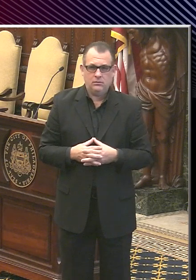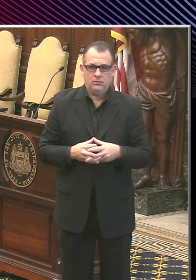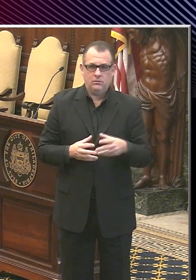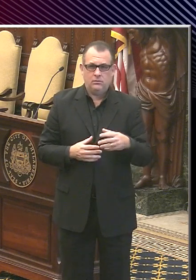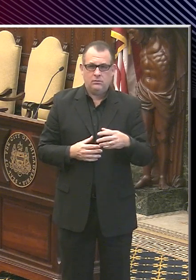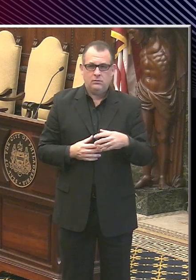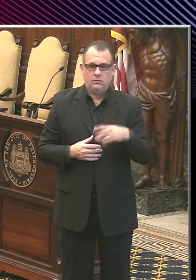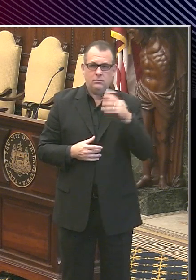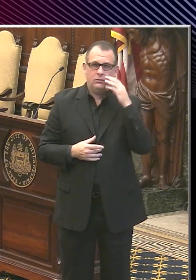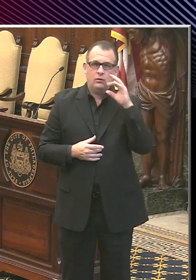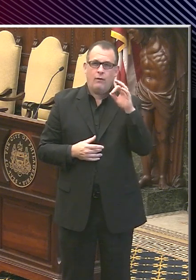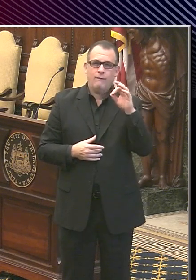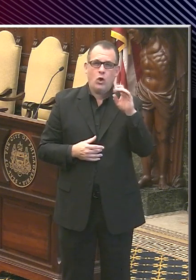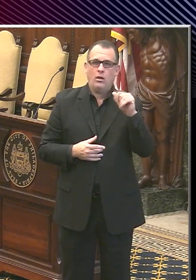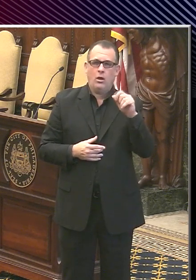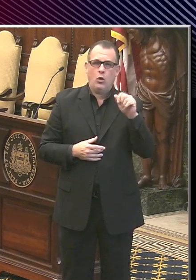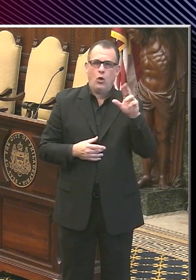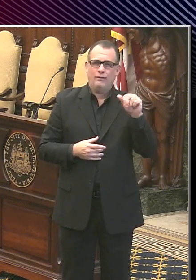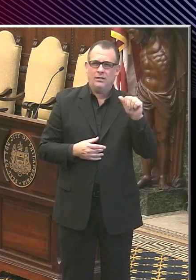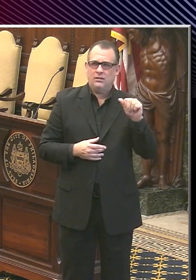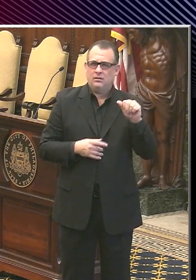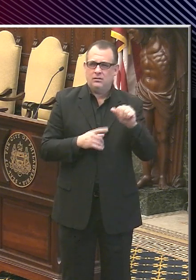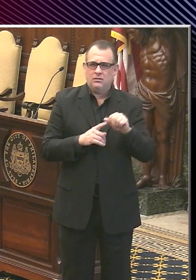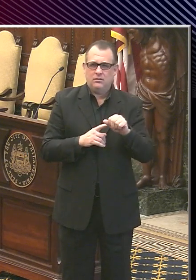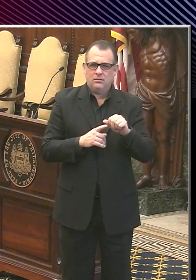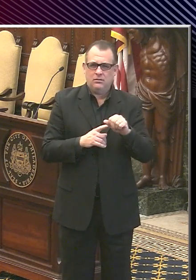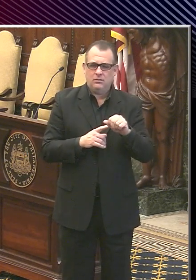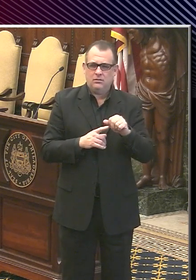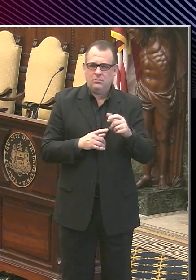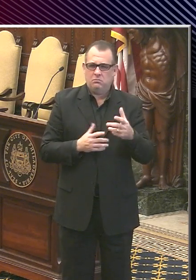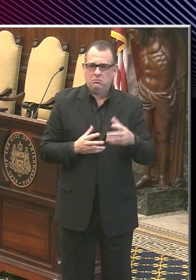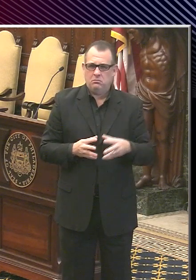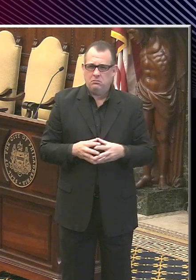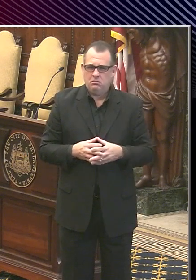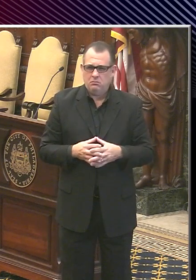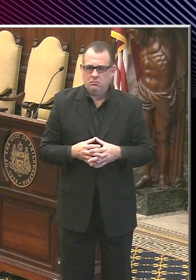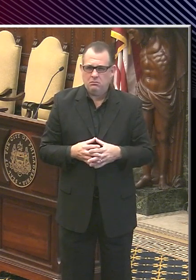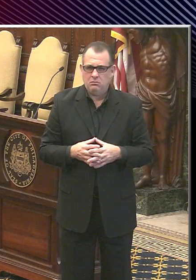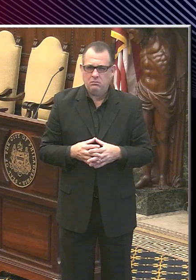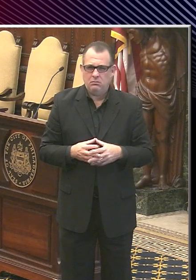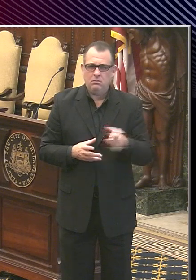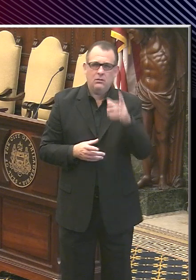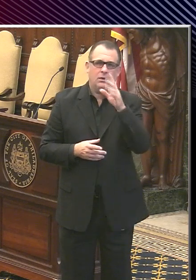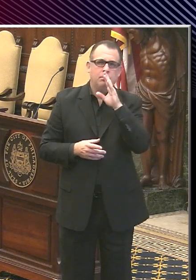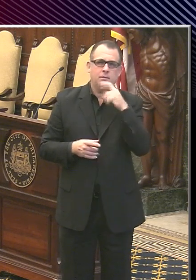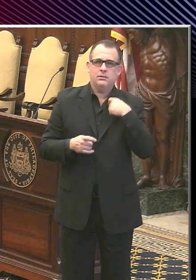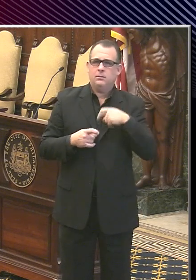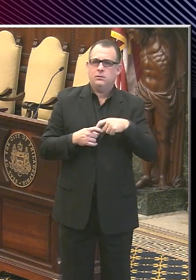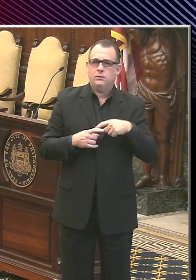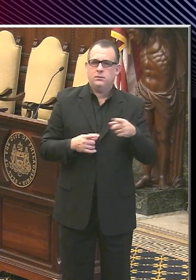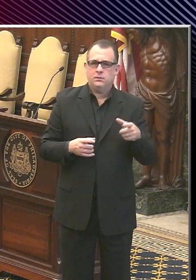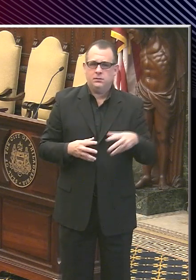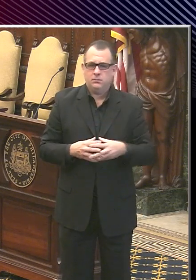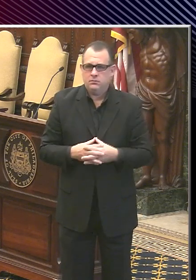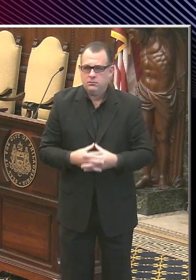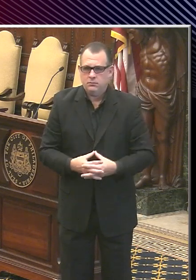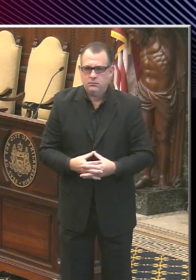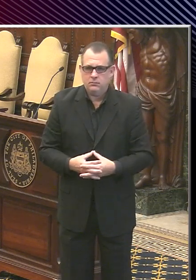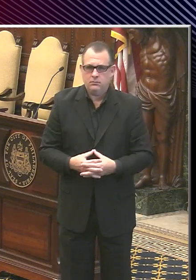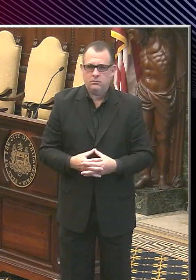Yes, es para también nuestra población en español. Sabemos que las mascarillas no se están utilizando bien. ¿Me